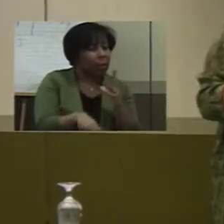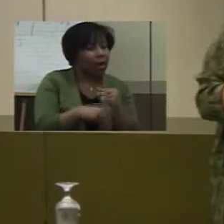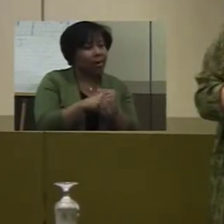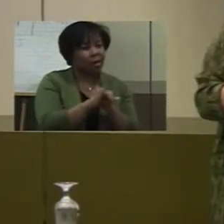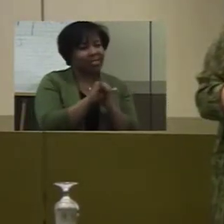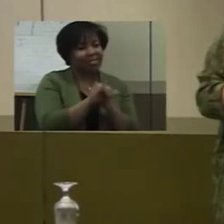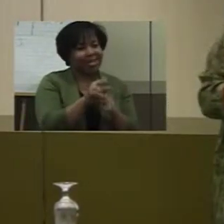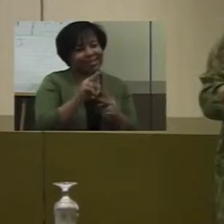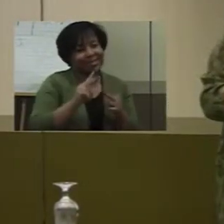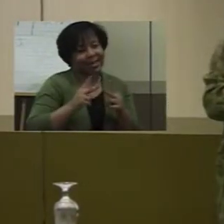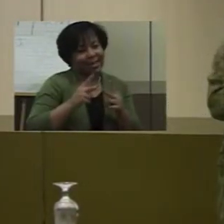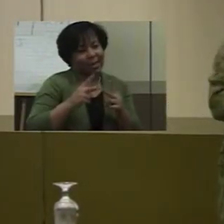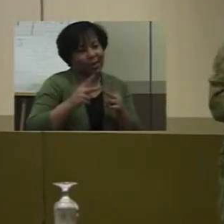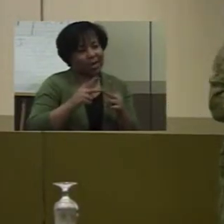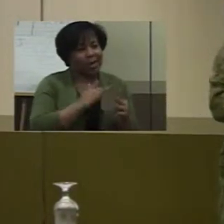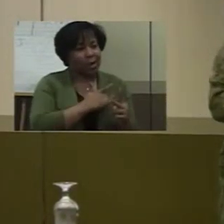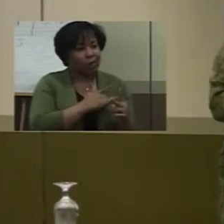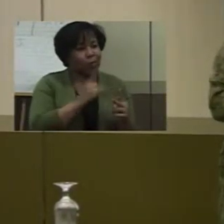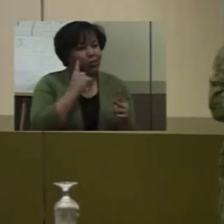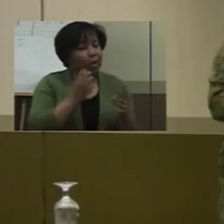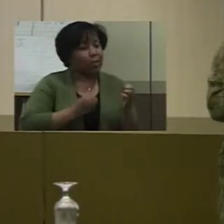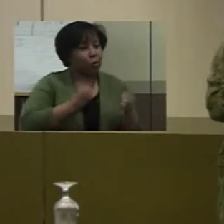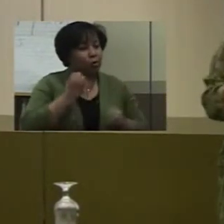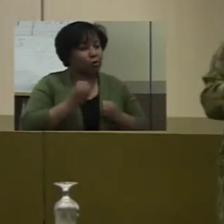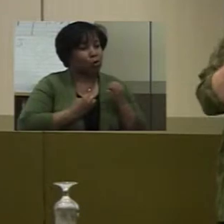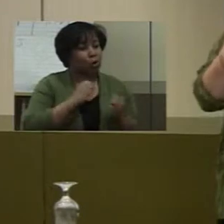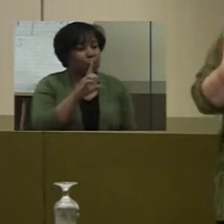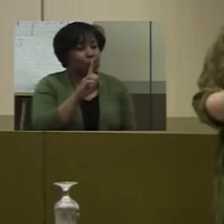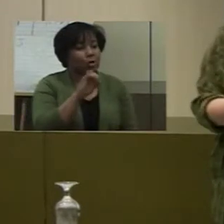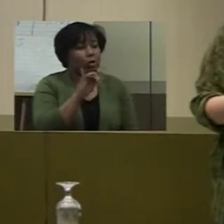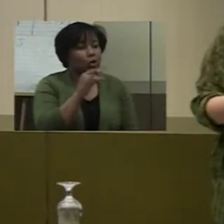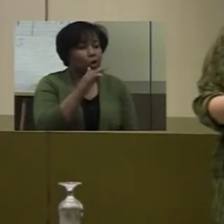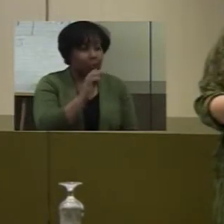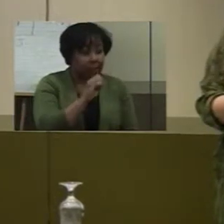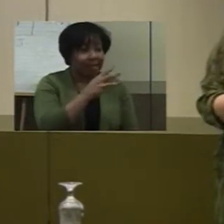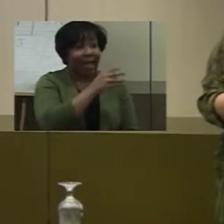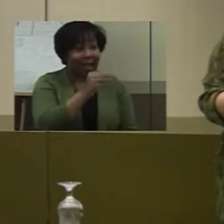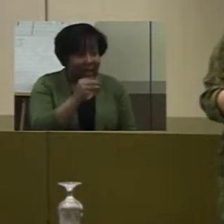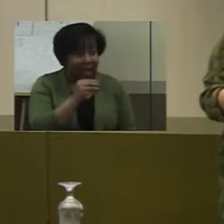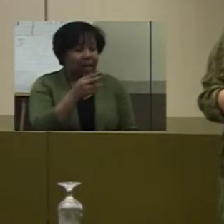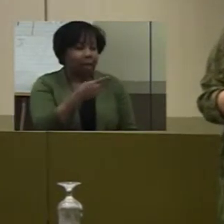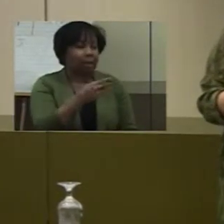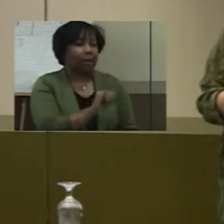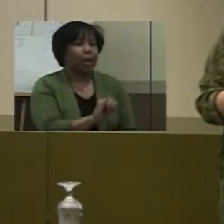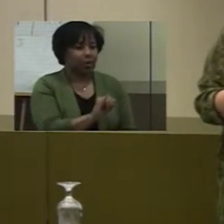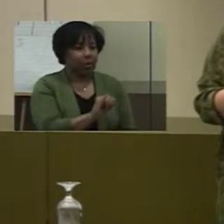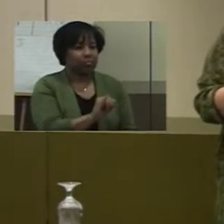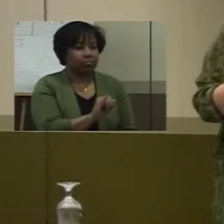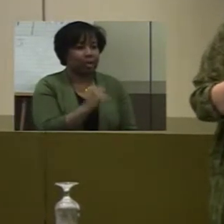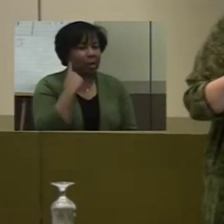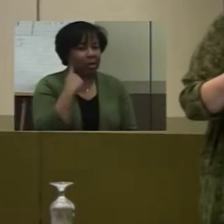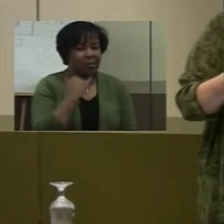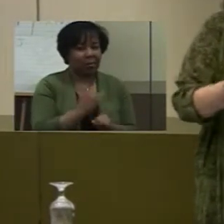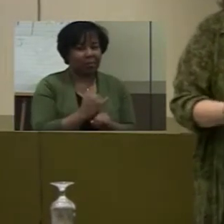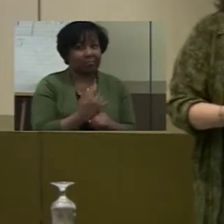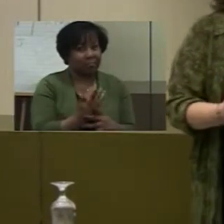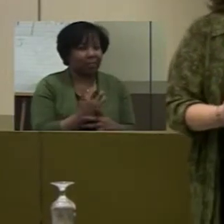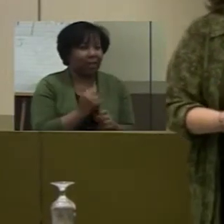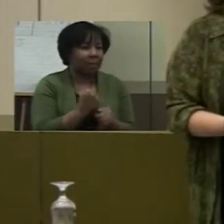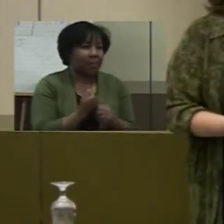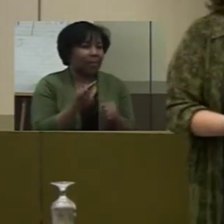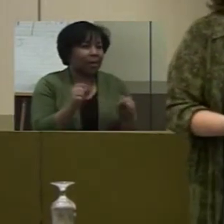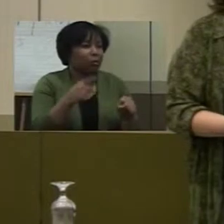on that secondary characteristic of emotional disturbance on top of the hearing impairment, and that makes